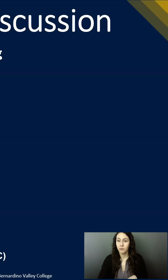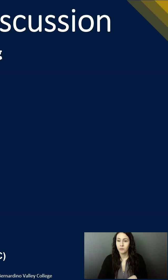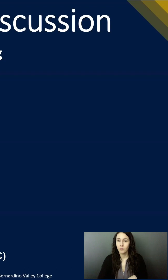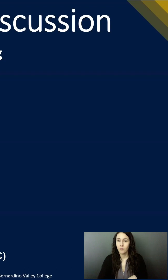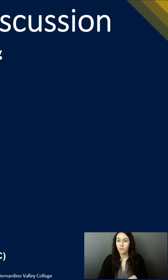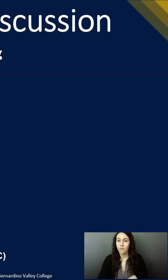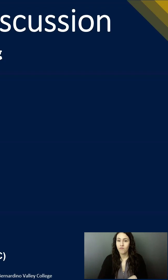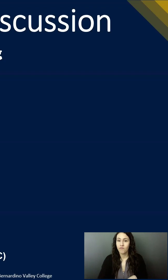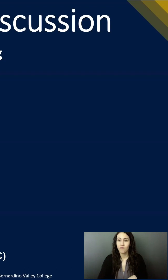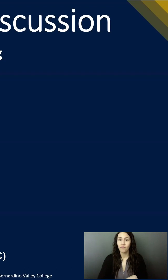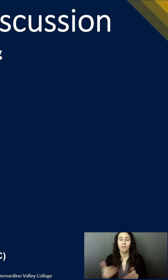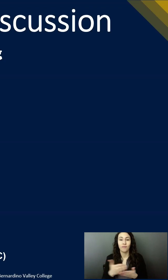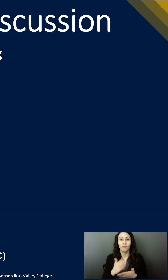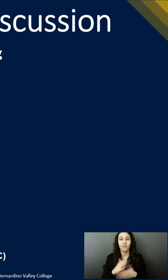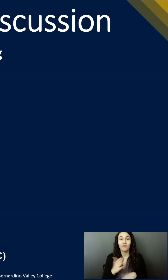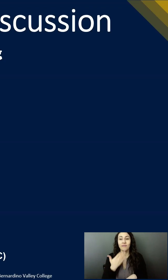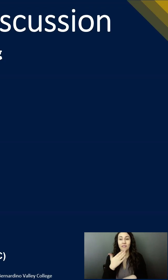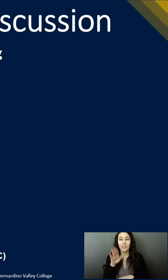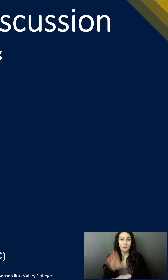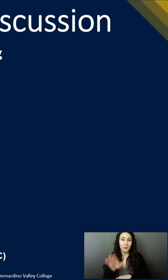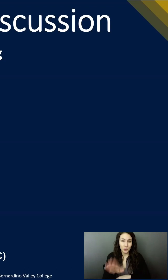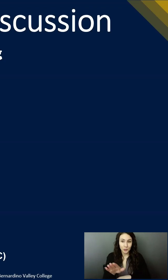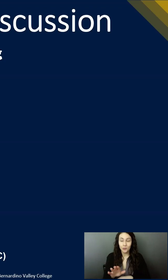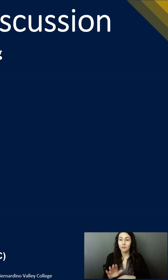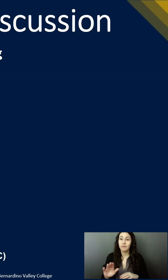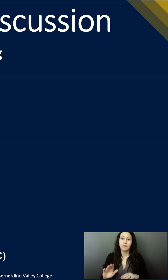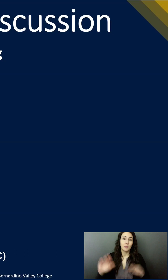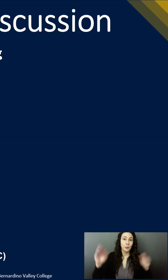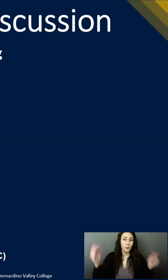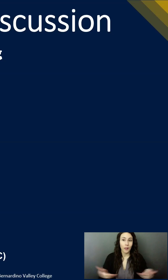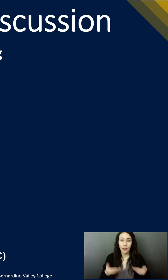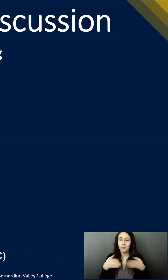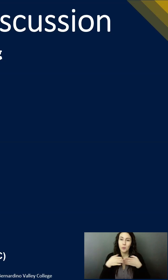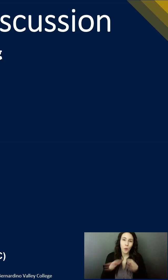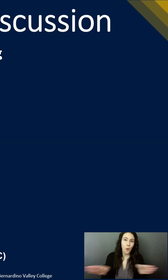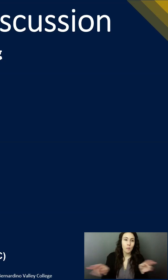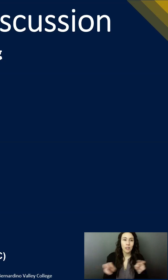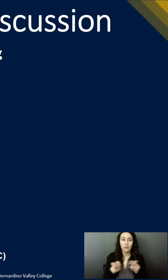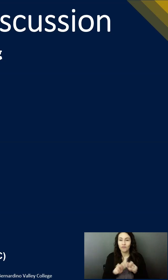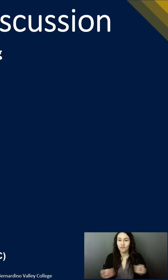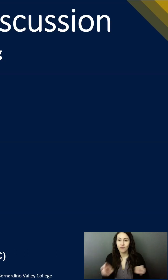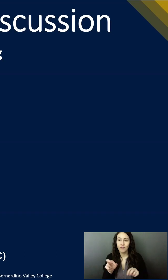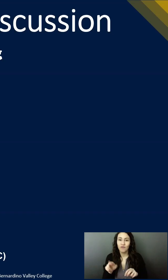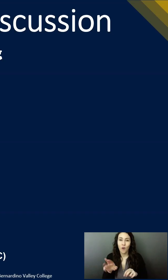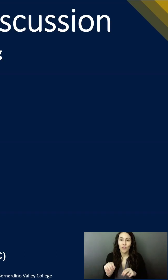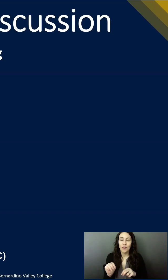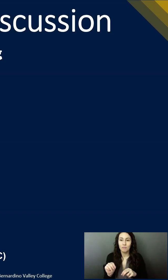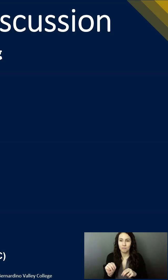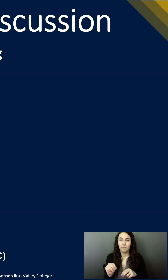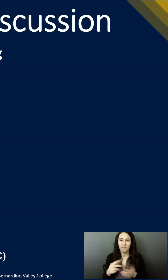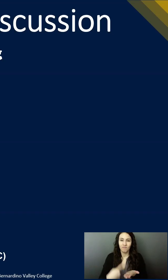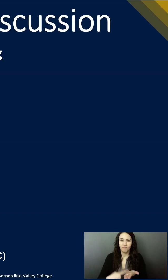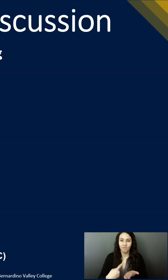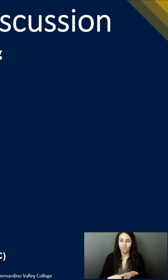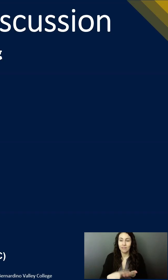All right. Good afternoon, everyone. Welcome to the open forum panel discussion, day one of the 10th